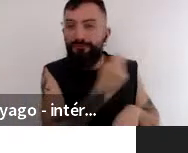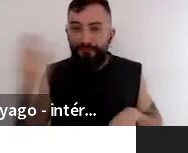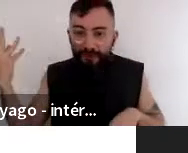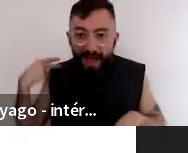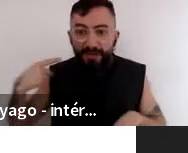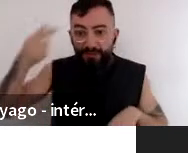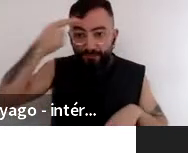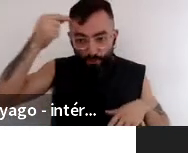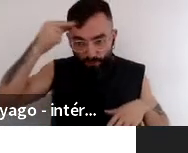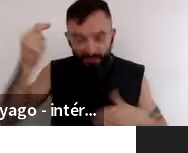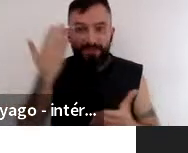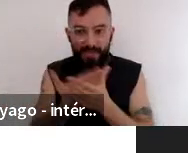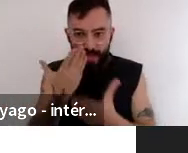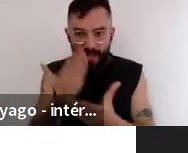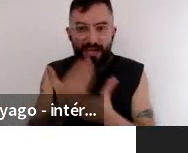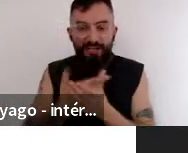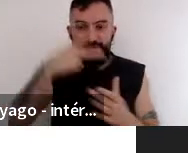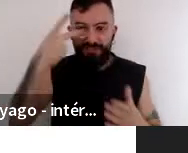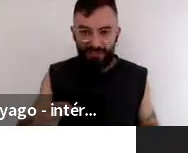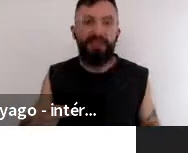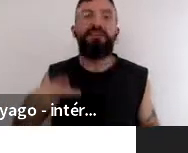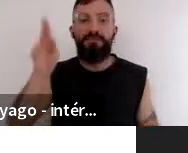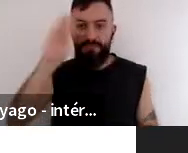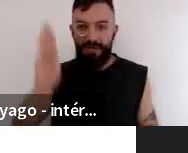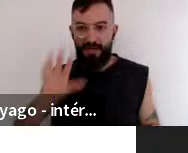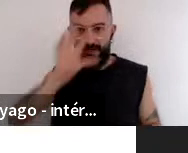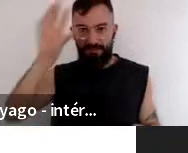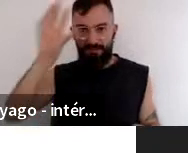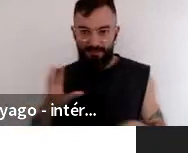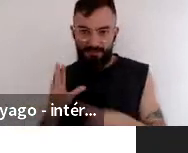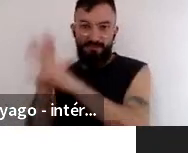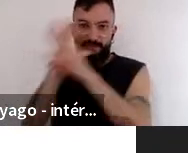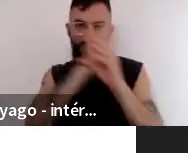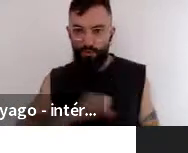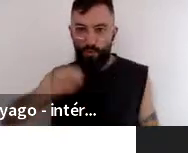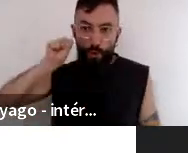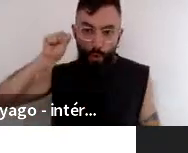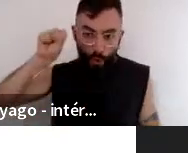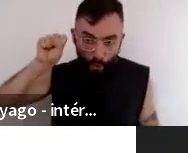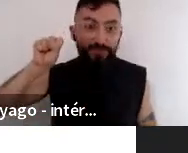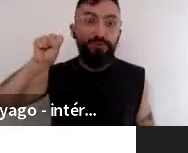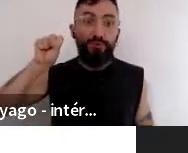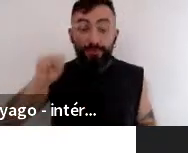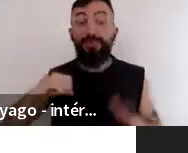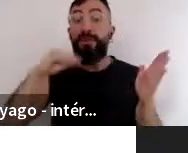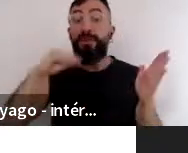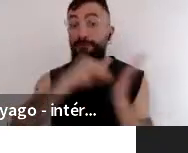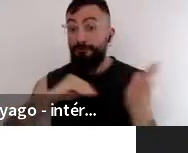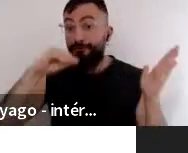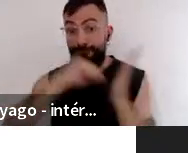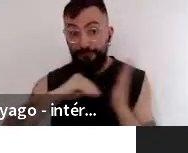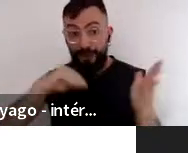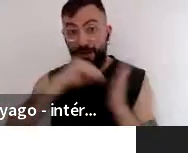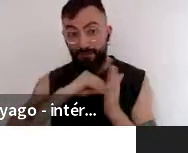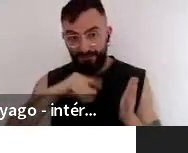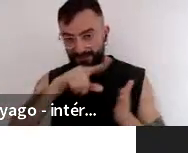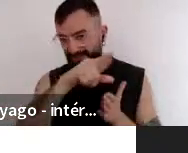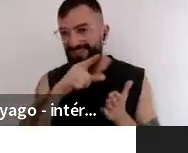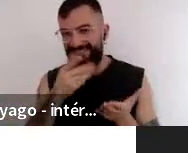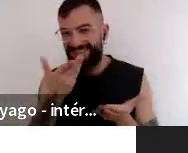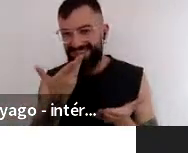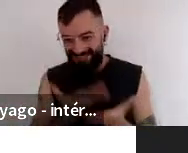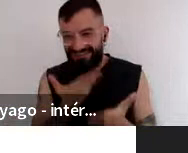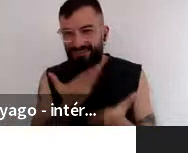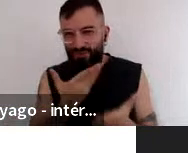institutions from 8 Brazilian states. And the stage of data collection is depicted here on